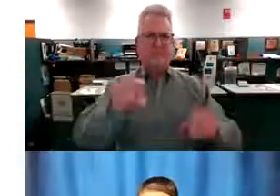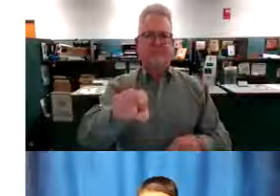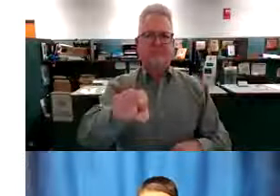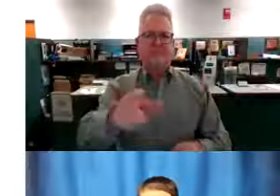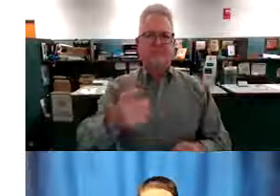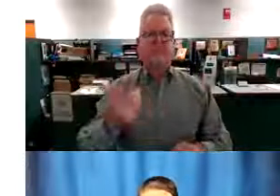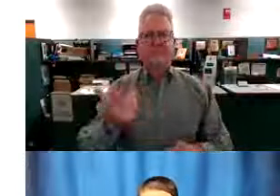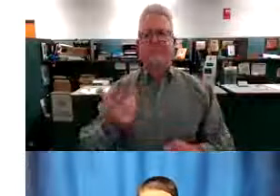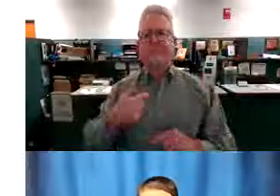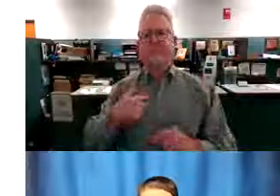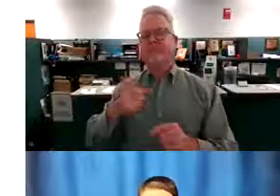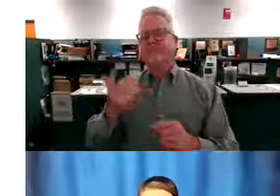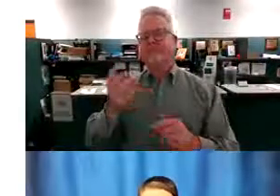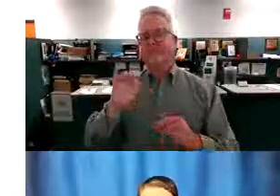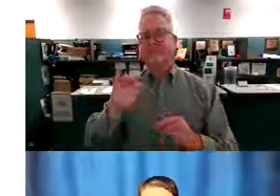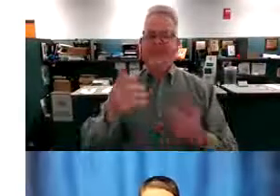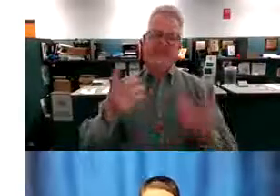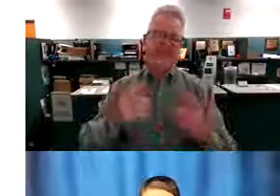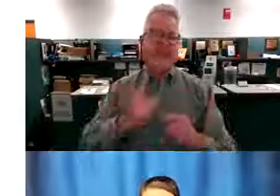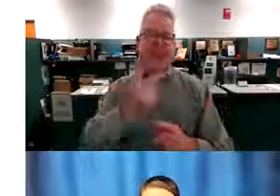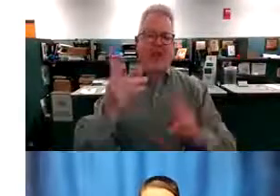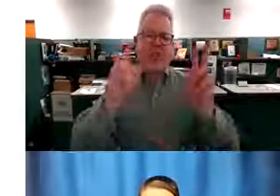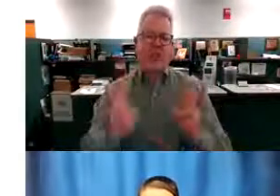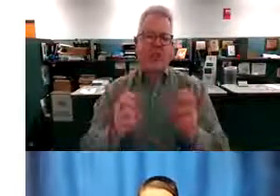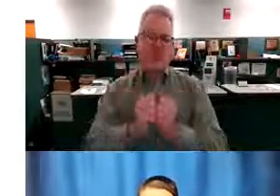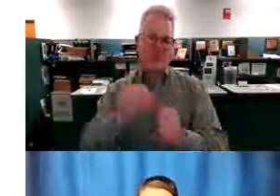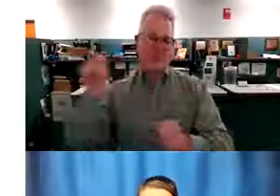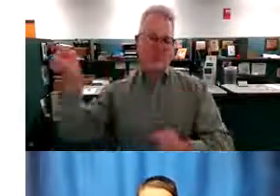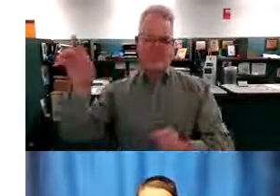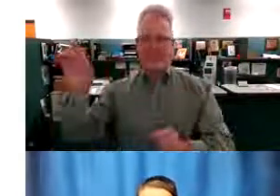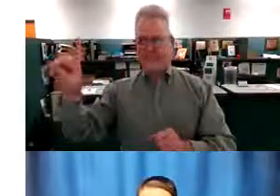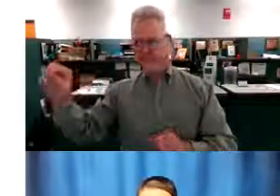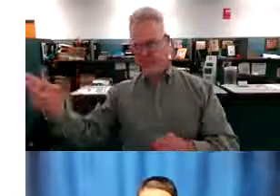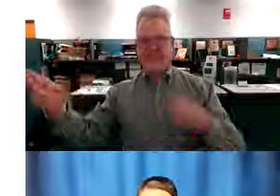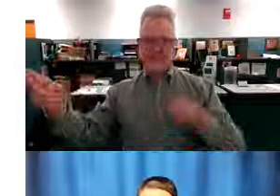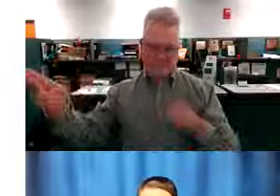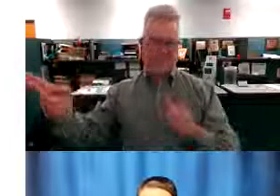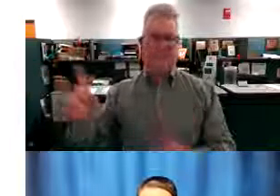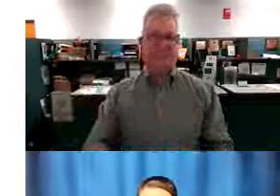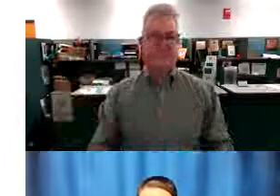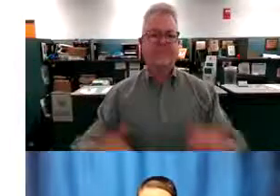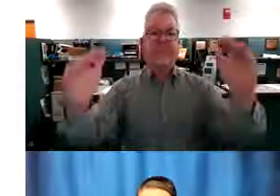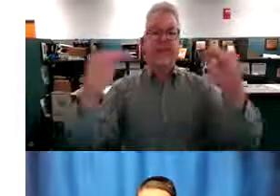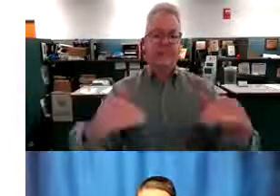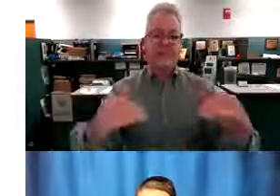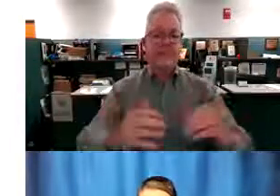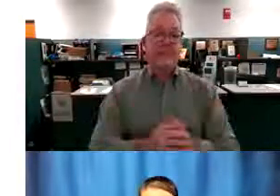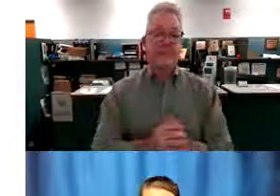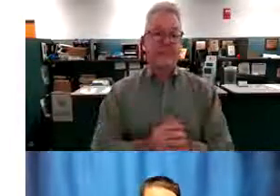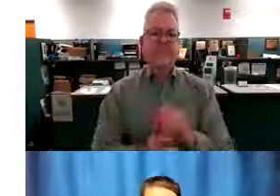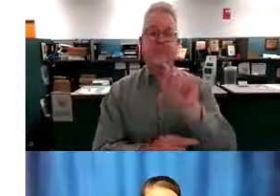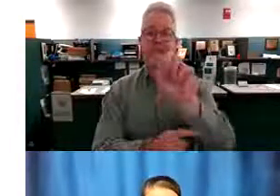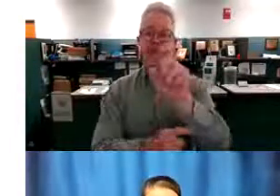lot of us are still unaware of this service. And there are several issues, with that,